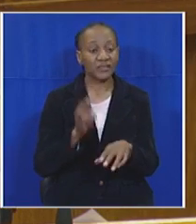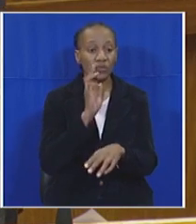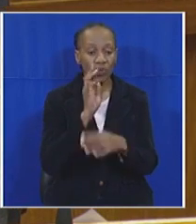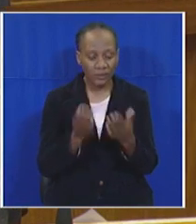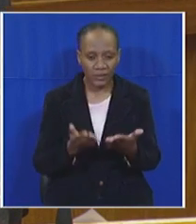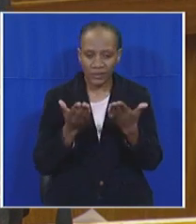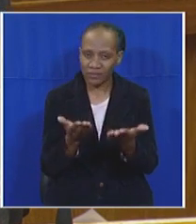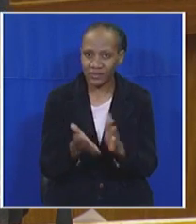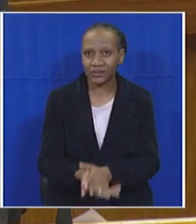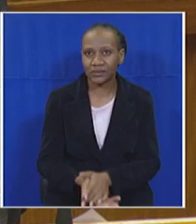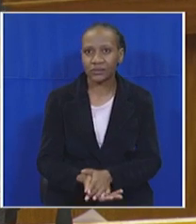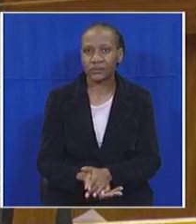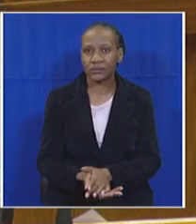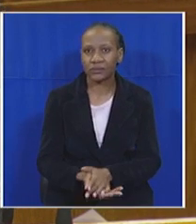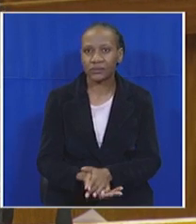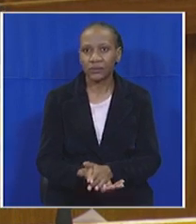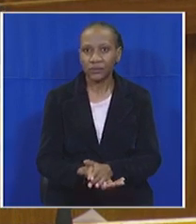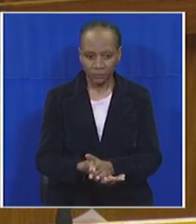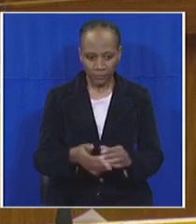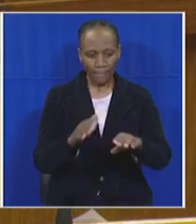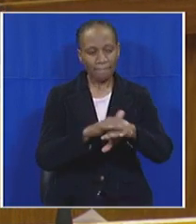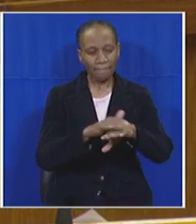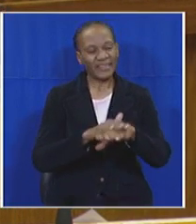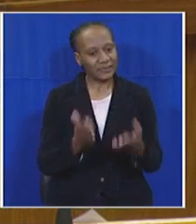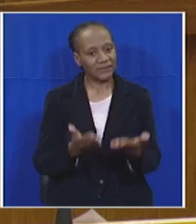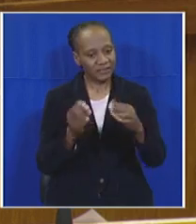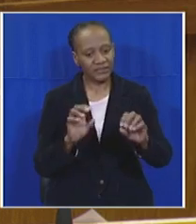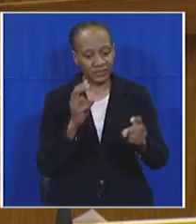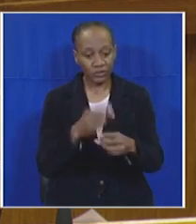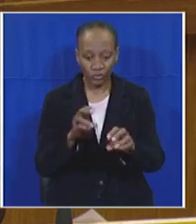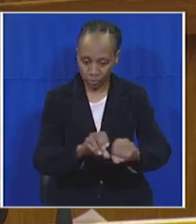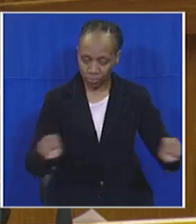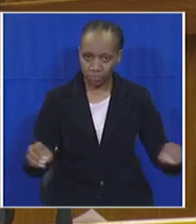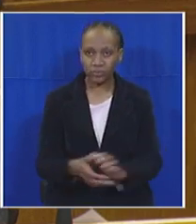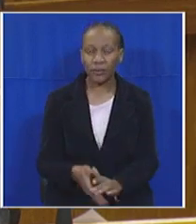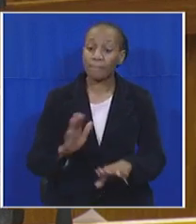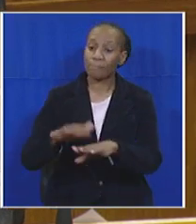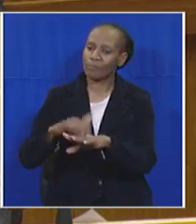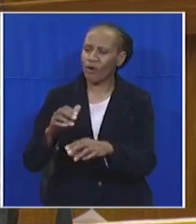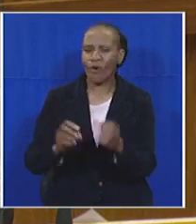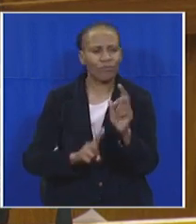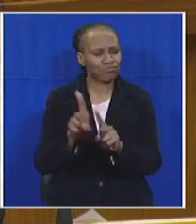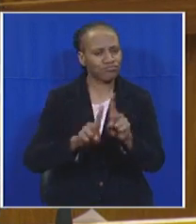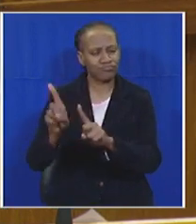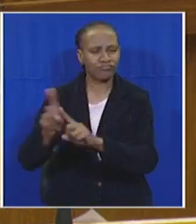services, increase to basic and sanitation services, and many more, Chair. Almost